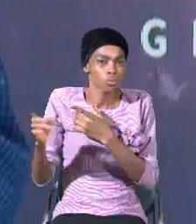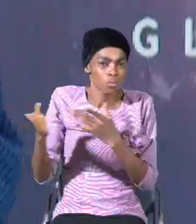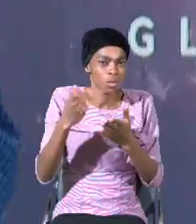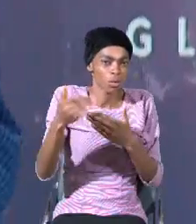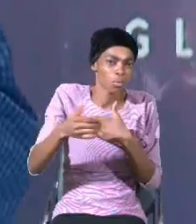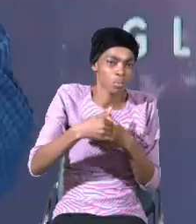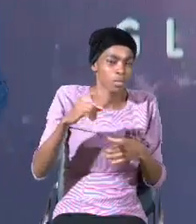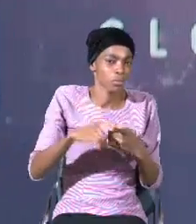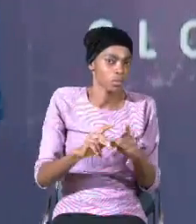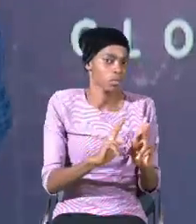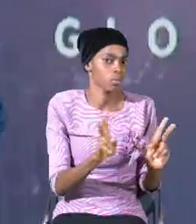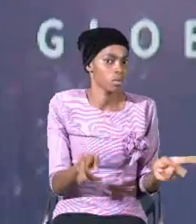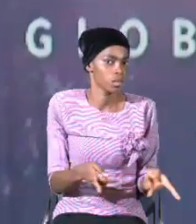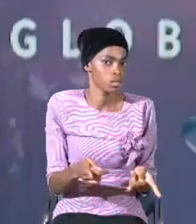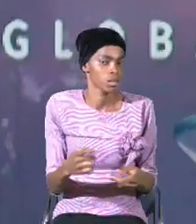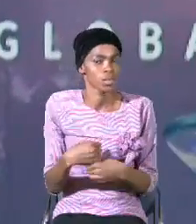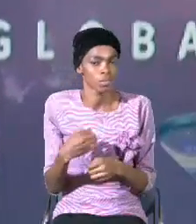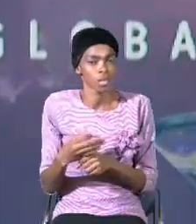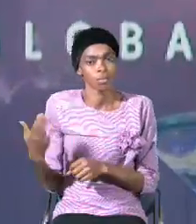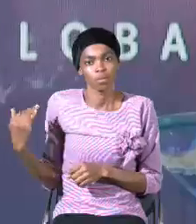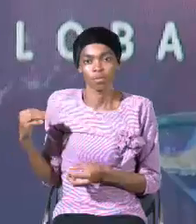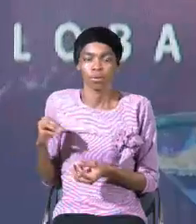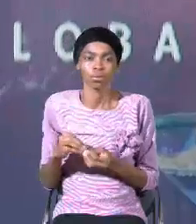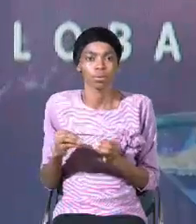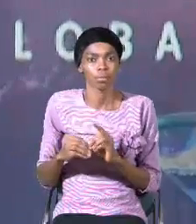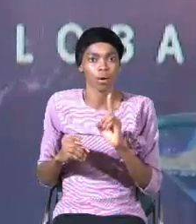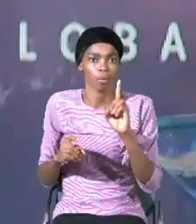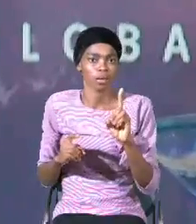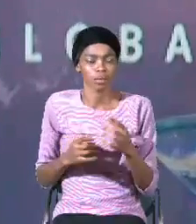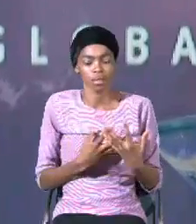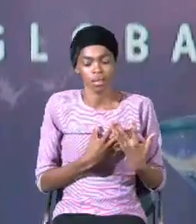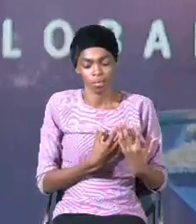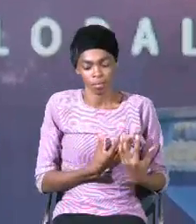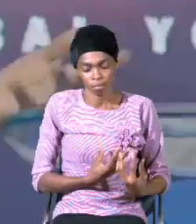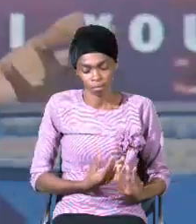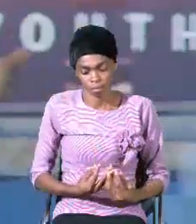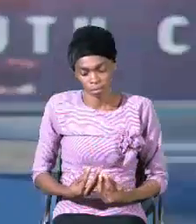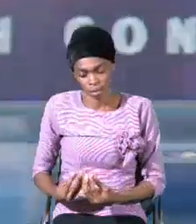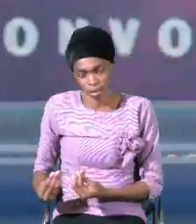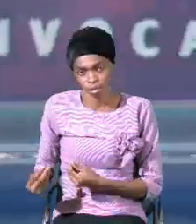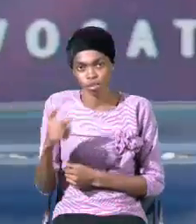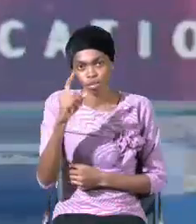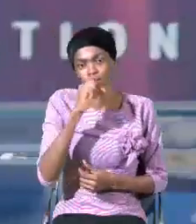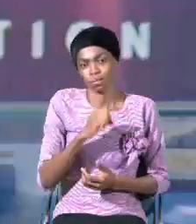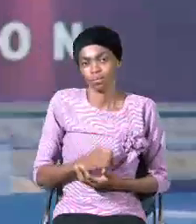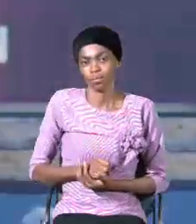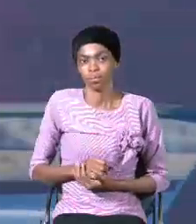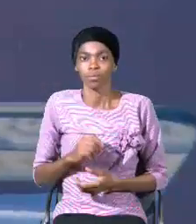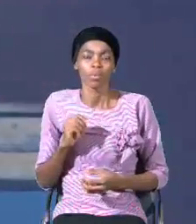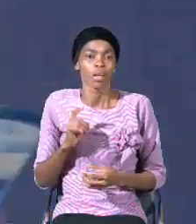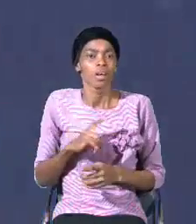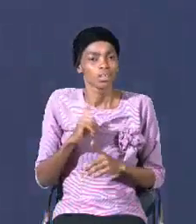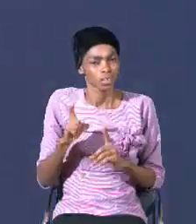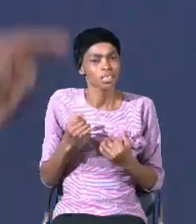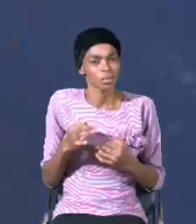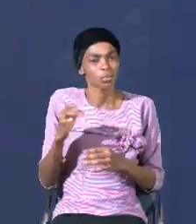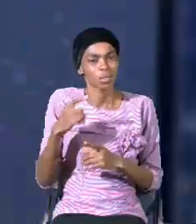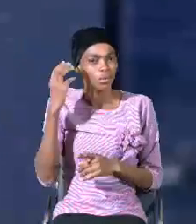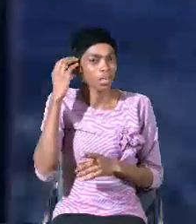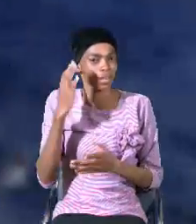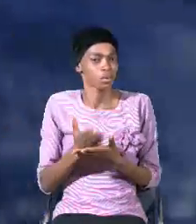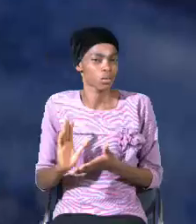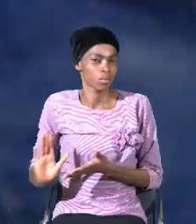made before? Number one, he melts you. Melts you. You see, when you hear something that